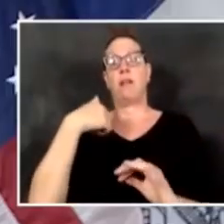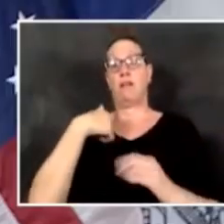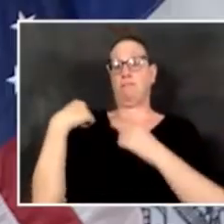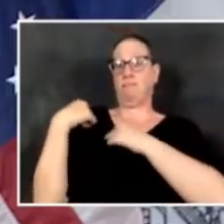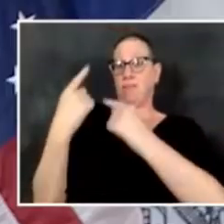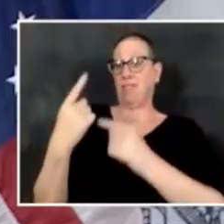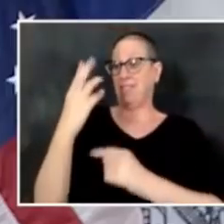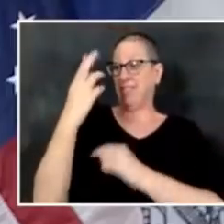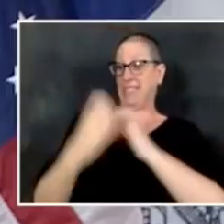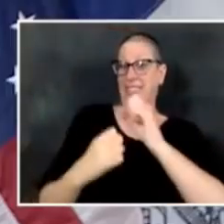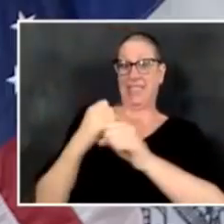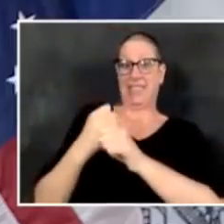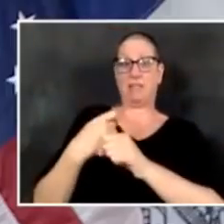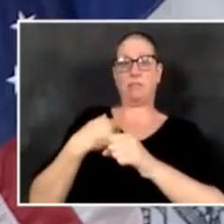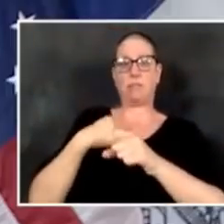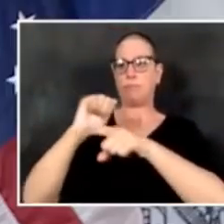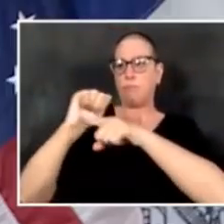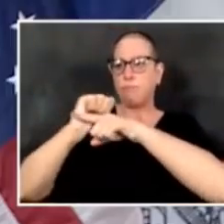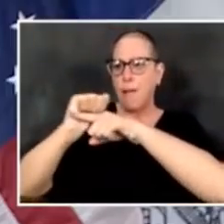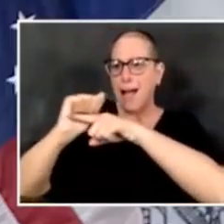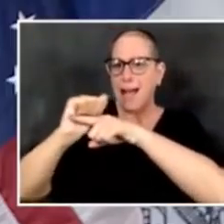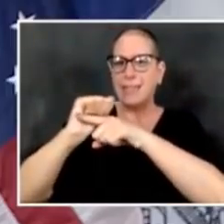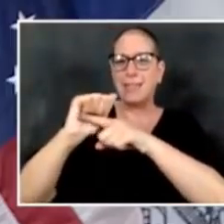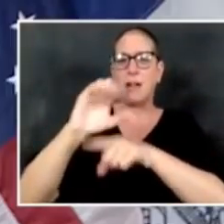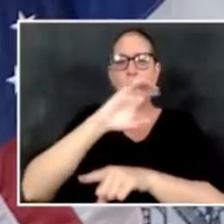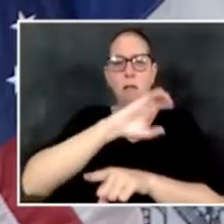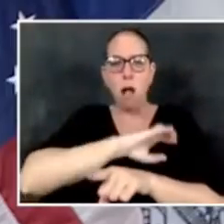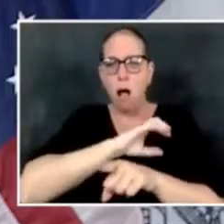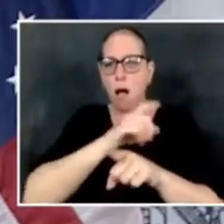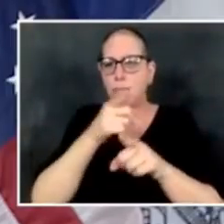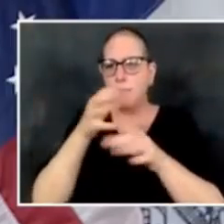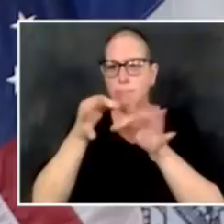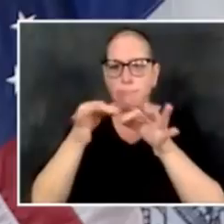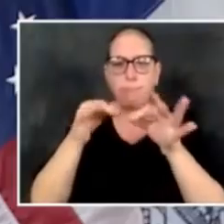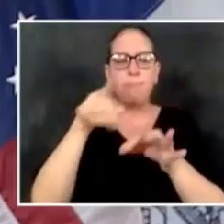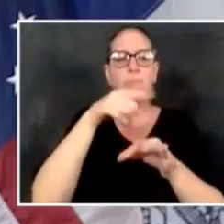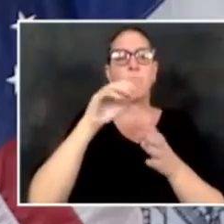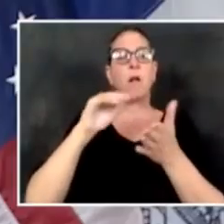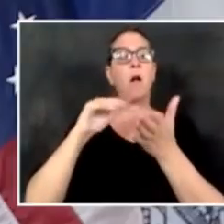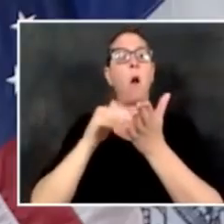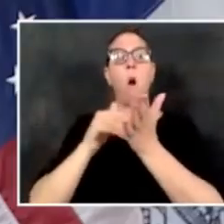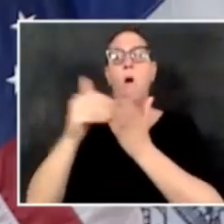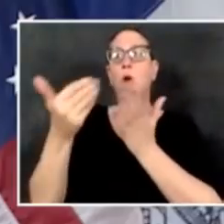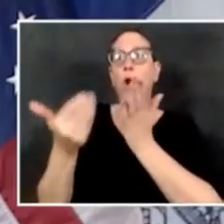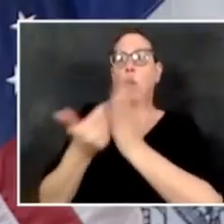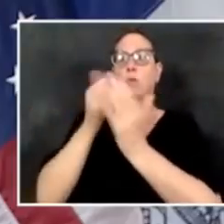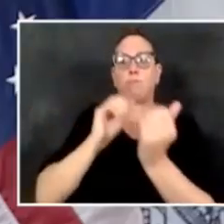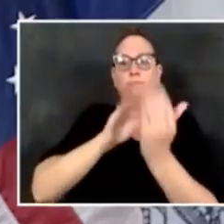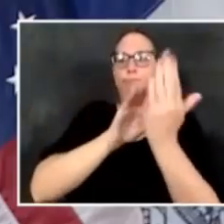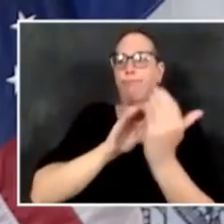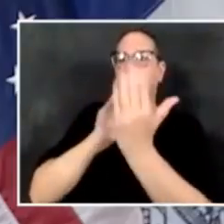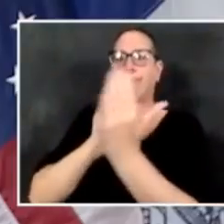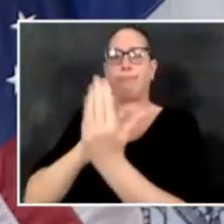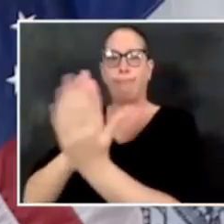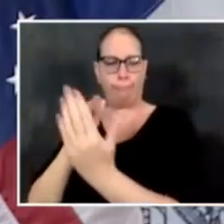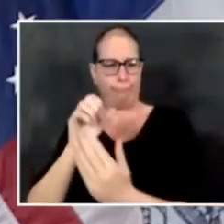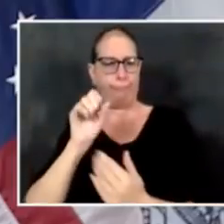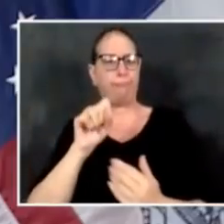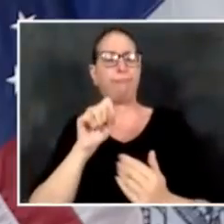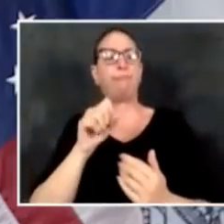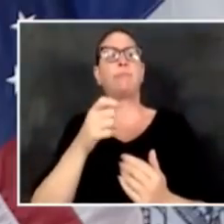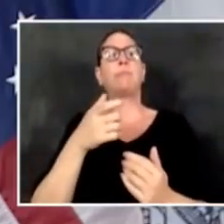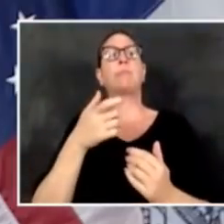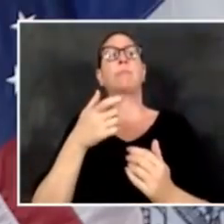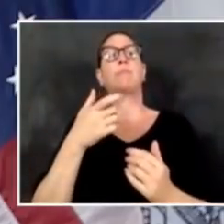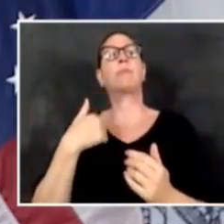policing. Very, very different approaches than what existed in the past. I'm very confident that